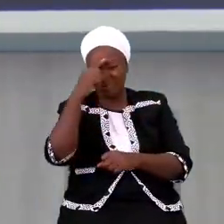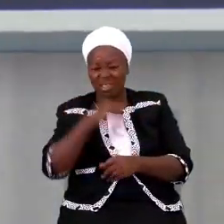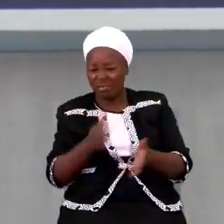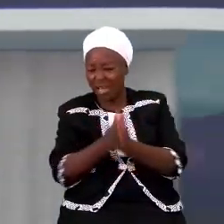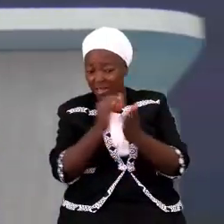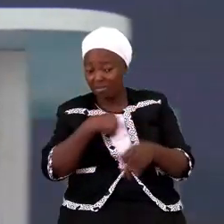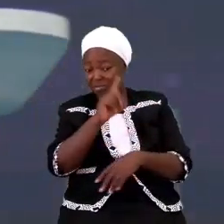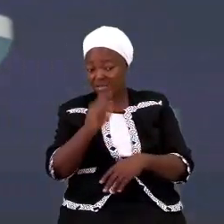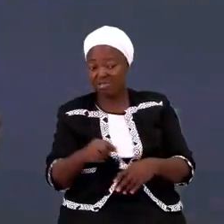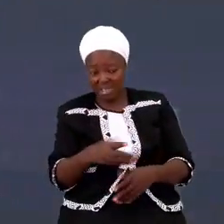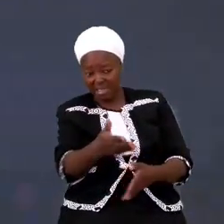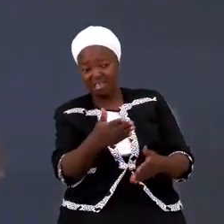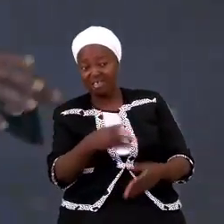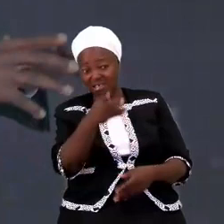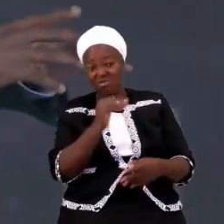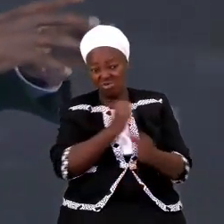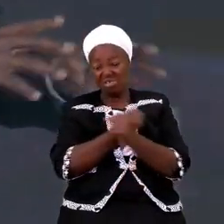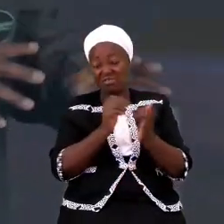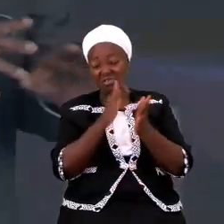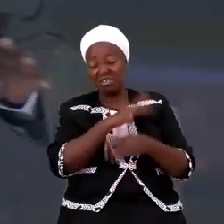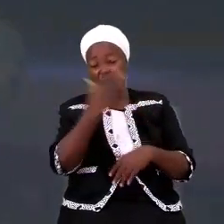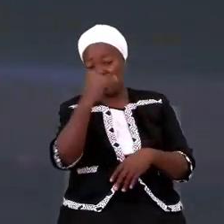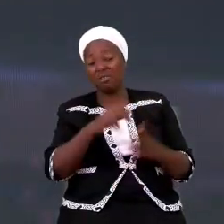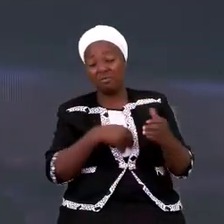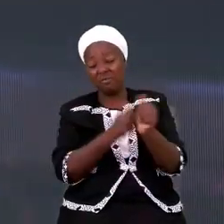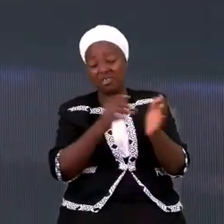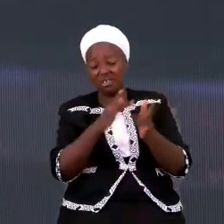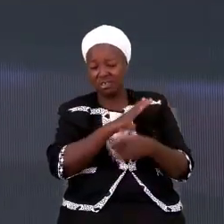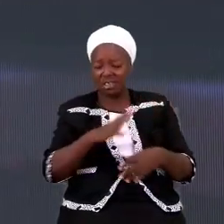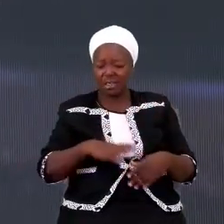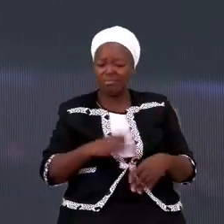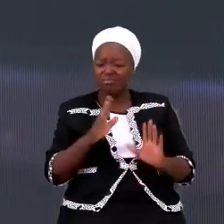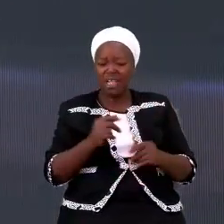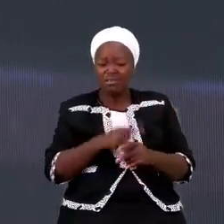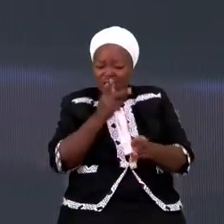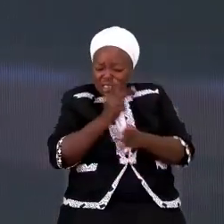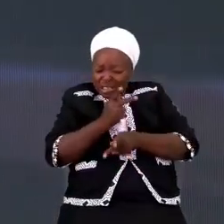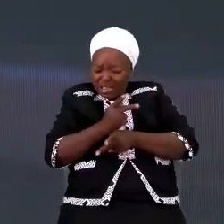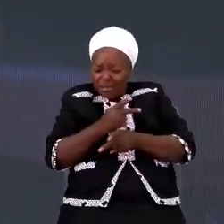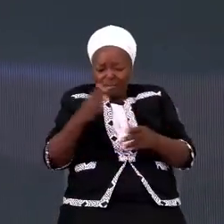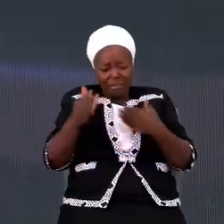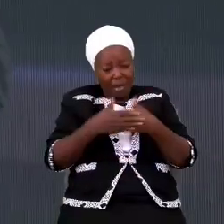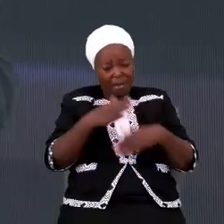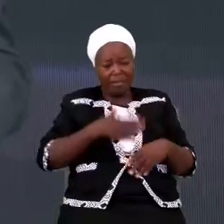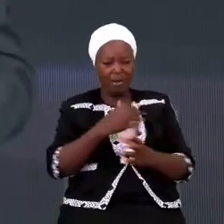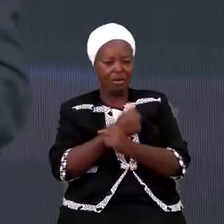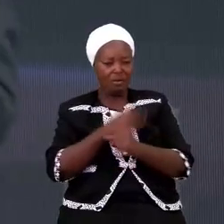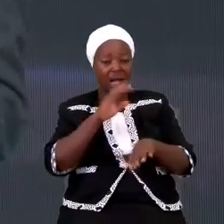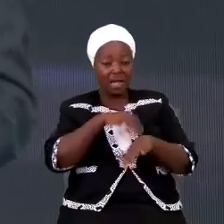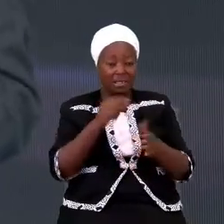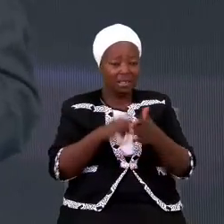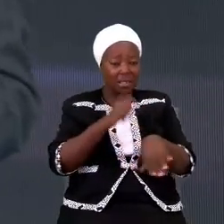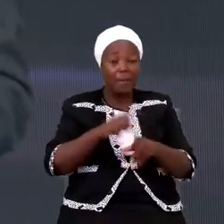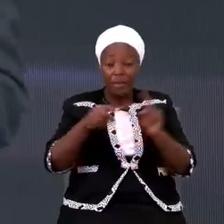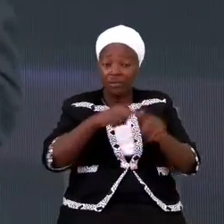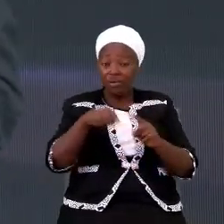the Bible, they love the Word of God, but when they are coming to church, they wrap that Bible in newspaper. What's